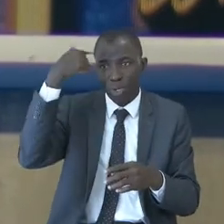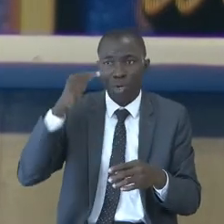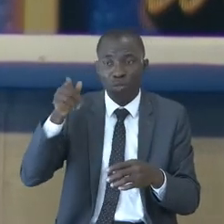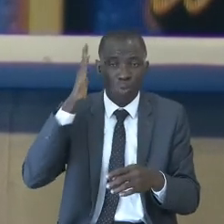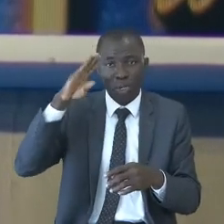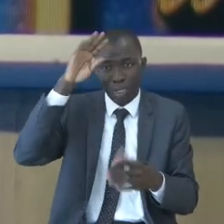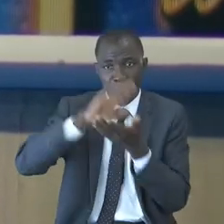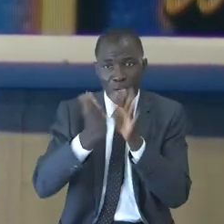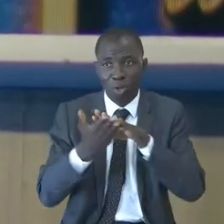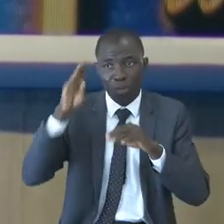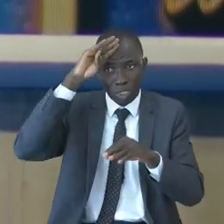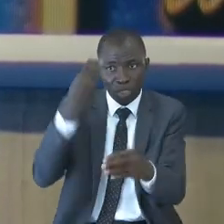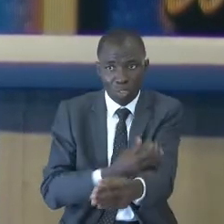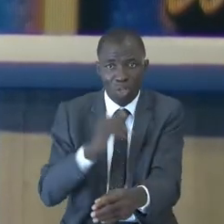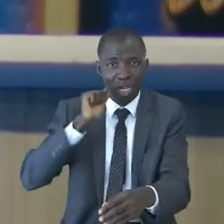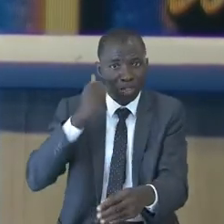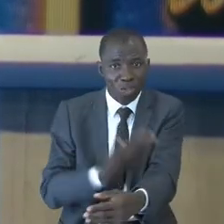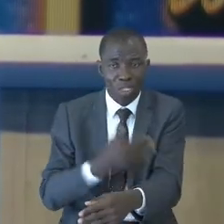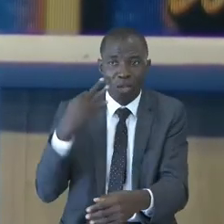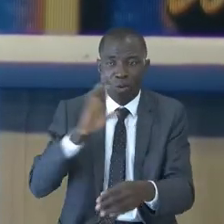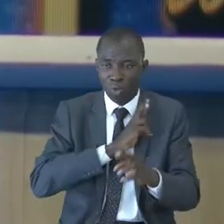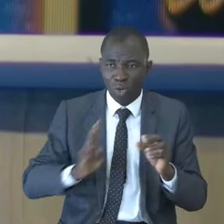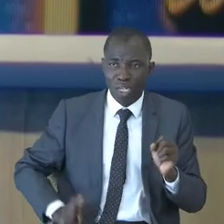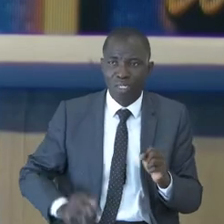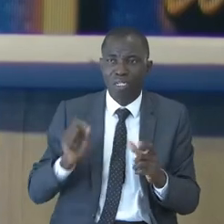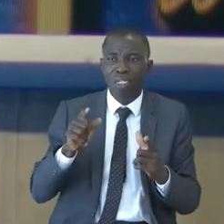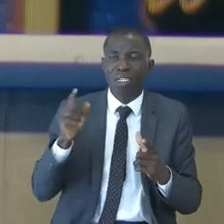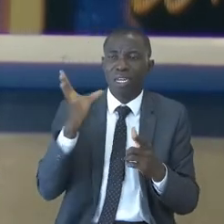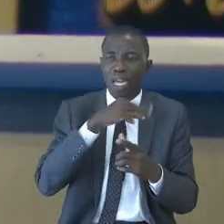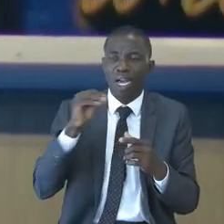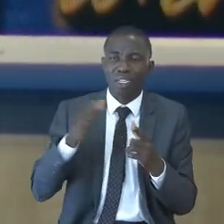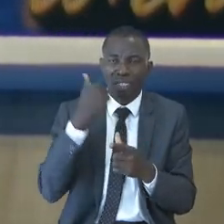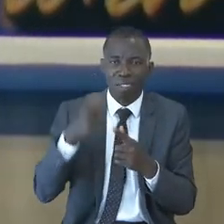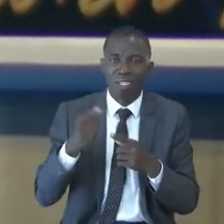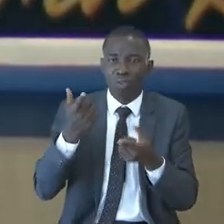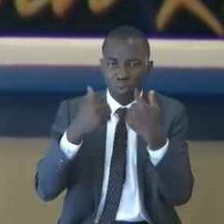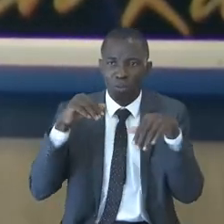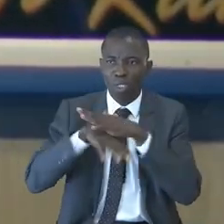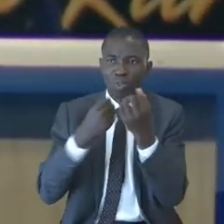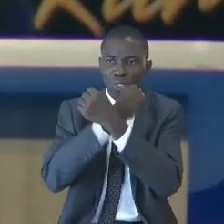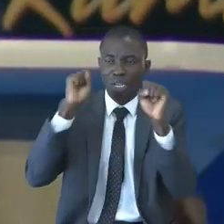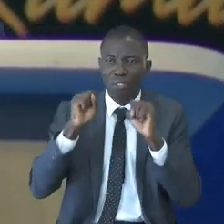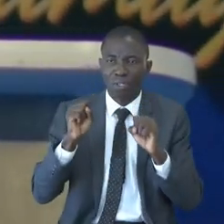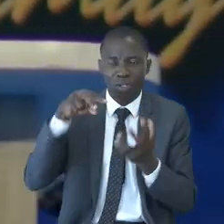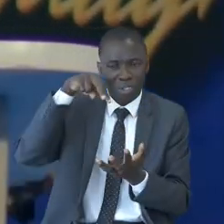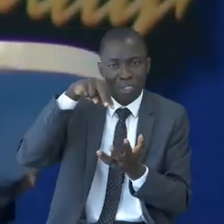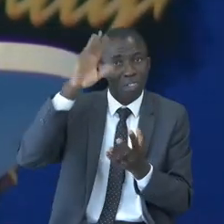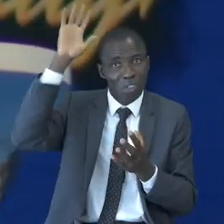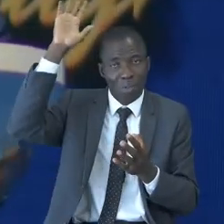daughter of royalty, and you'll be mighty through his salvation. Raise up that hand while you're standing.